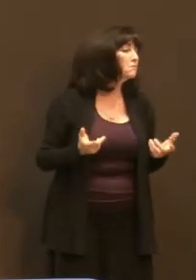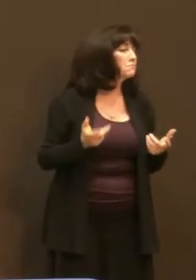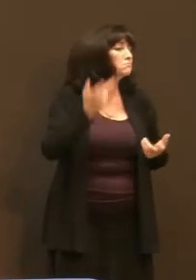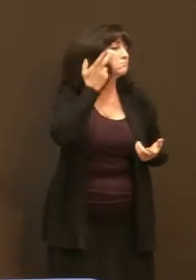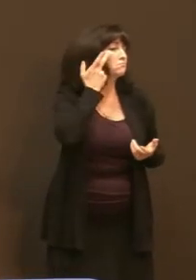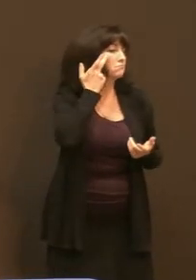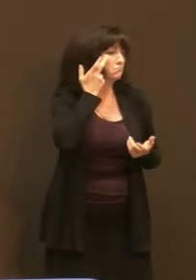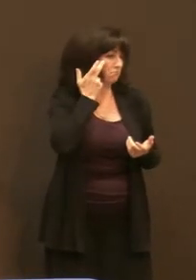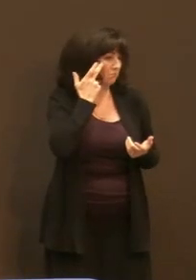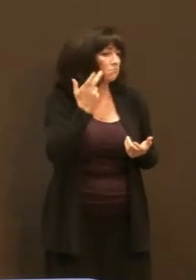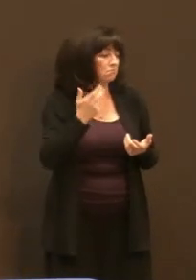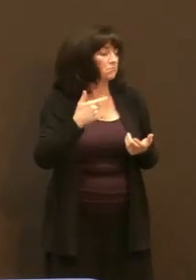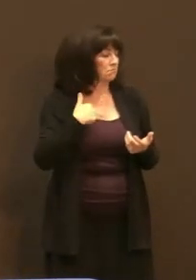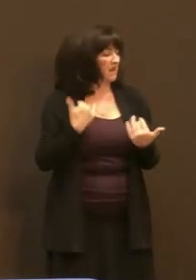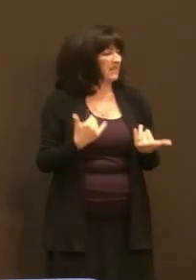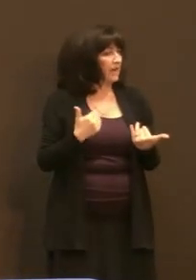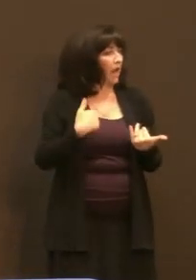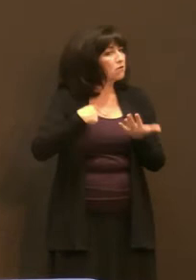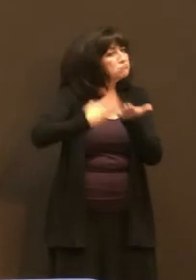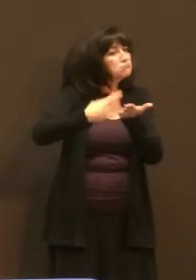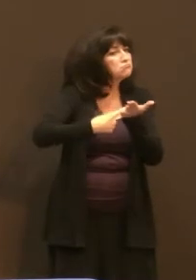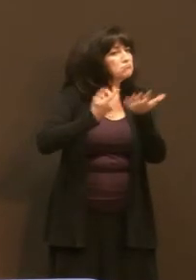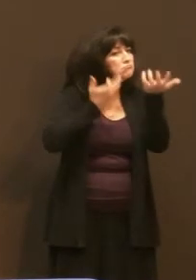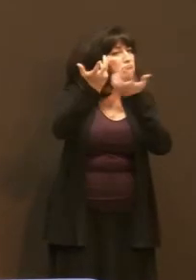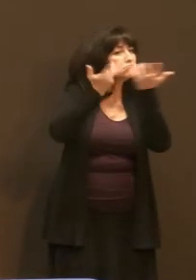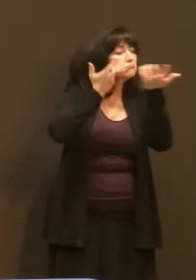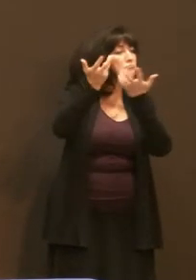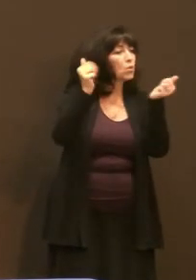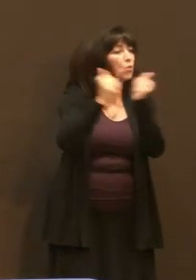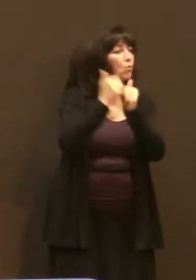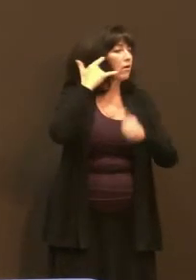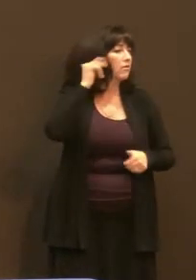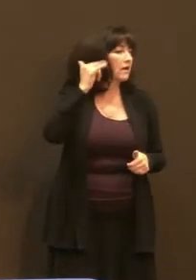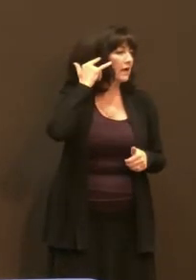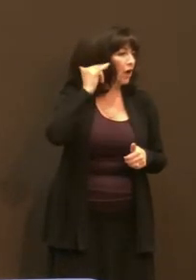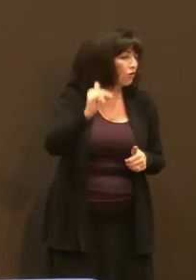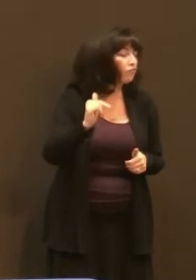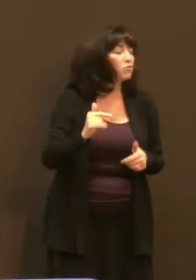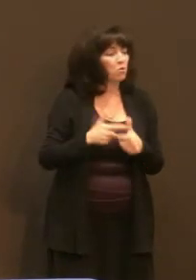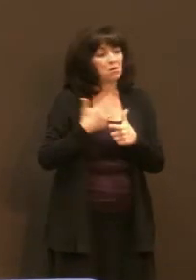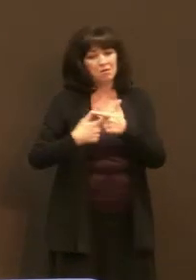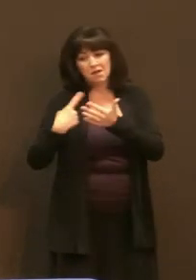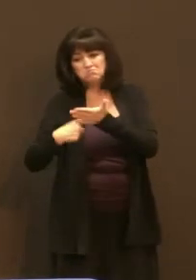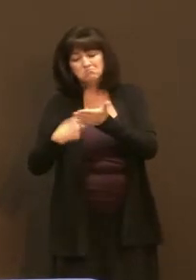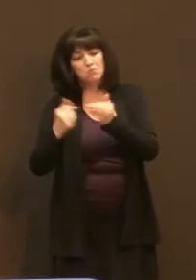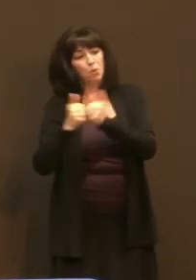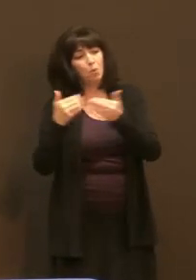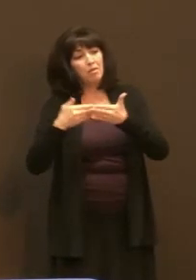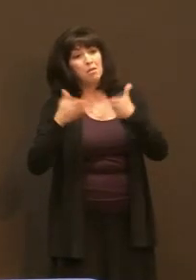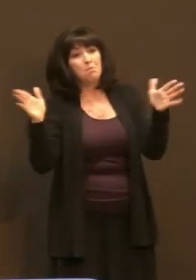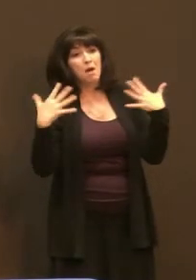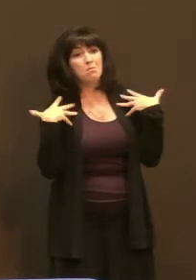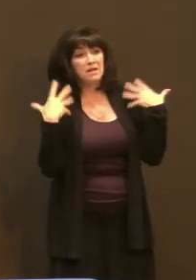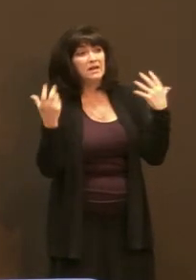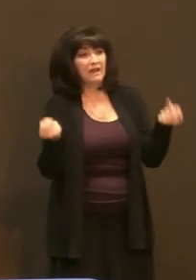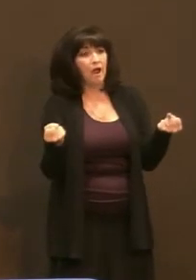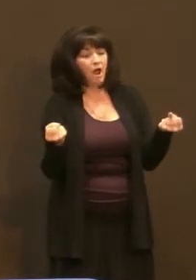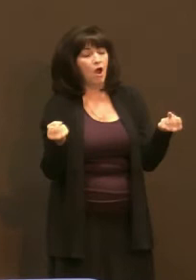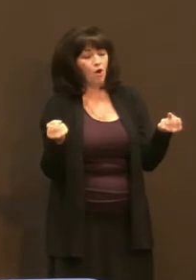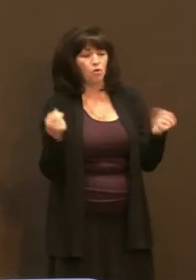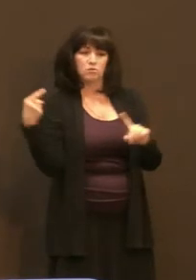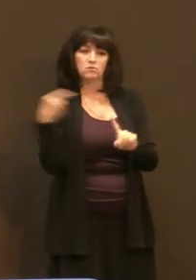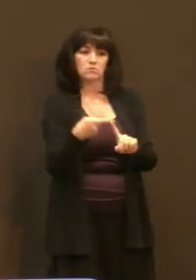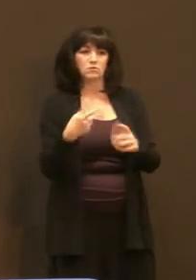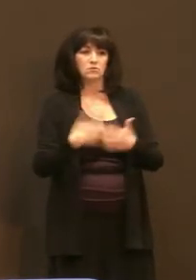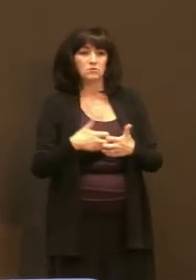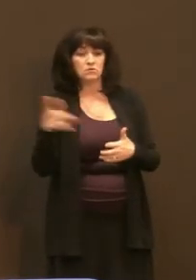with California to redirect the ones we got them from them last week, and then we'll talk to public health about a few other options for other ventilators. To be clear,